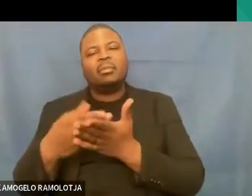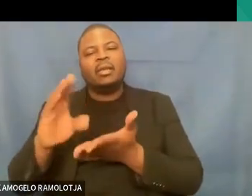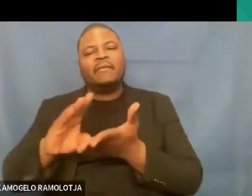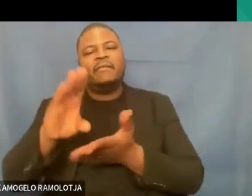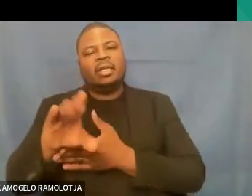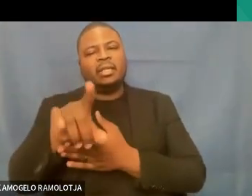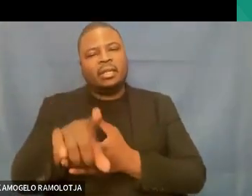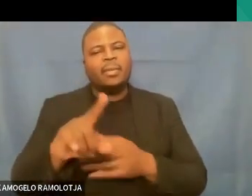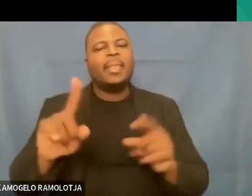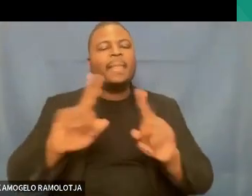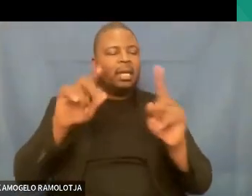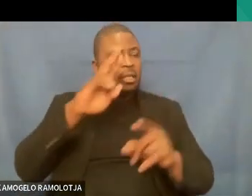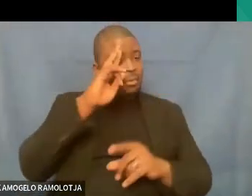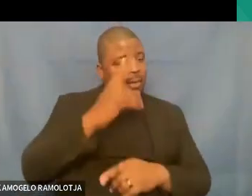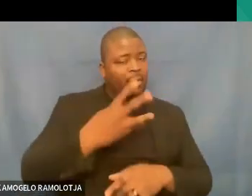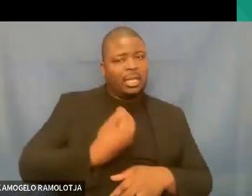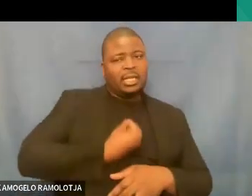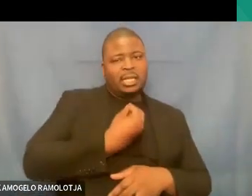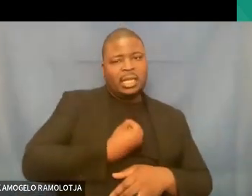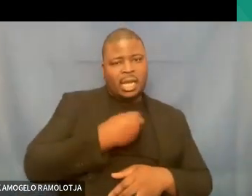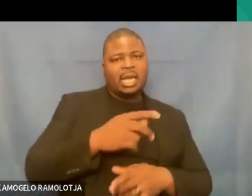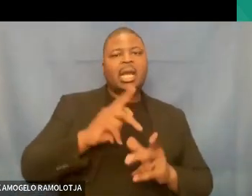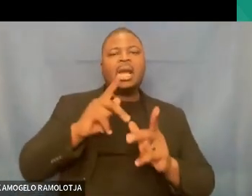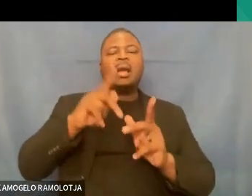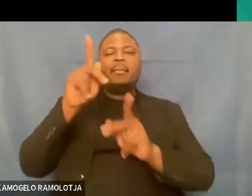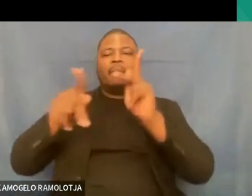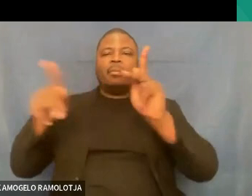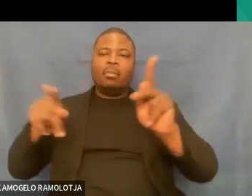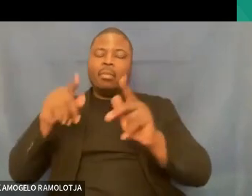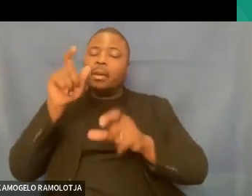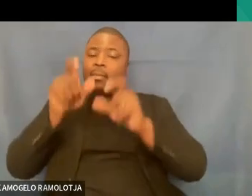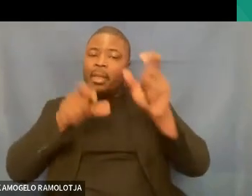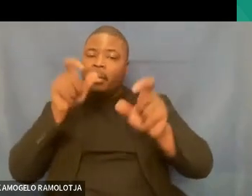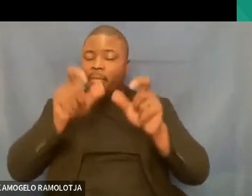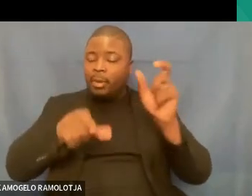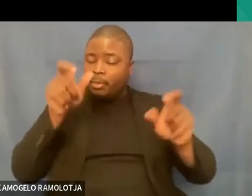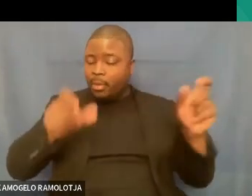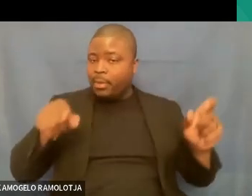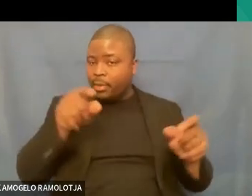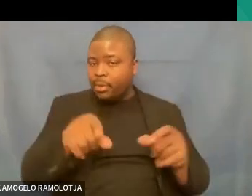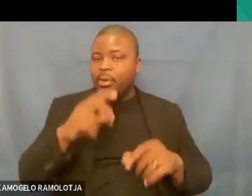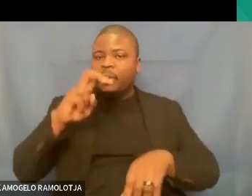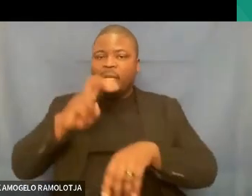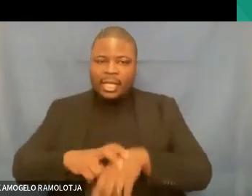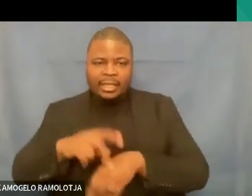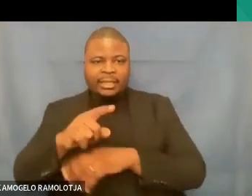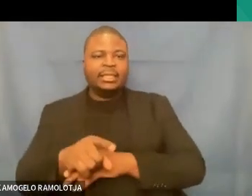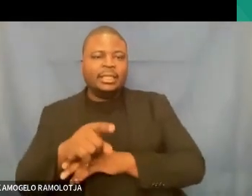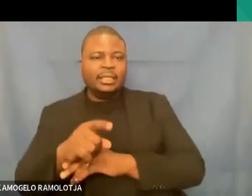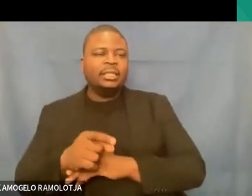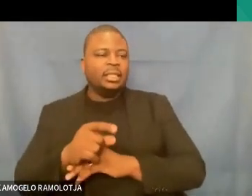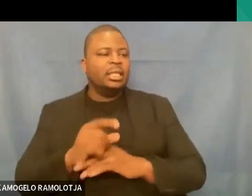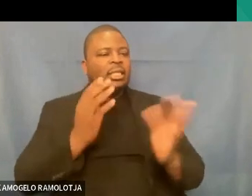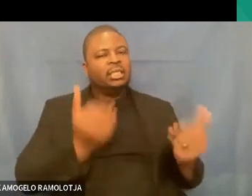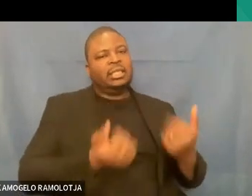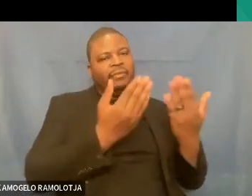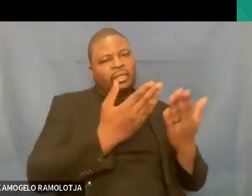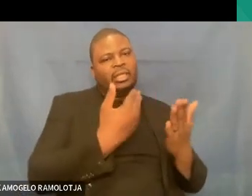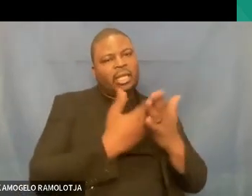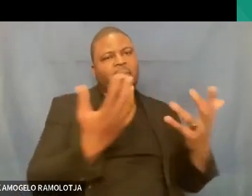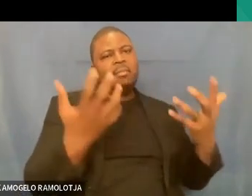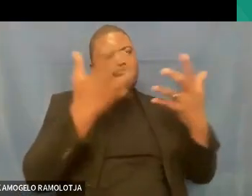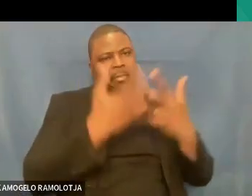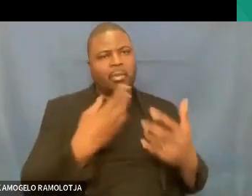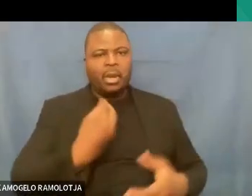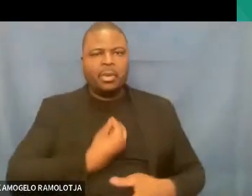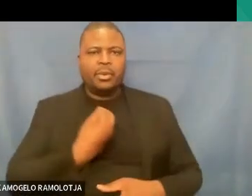young key populations do require, youth-friendly services. And we do see a disconnect, and where we